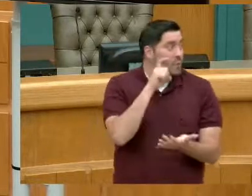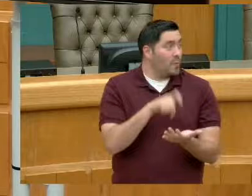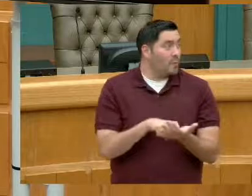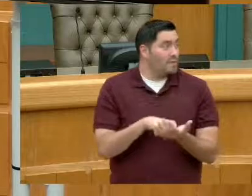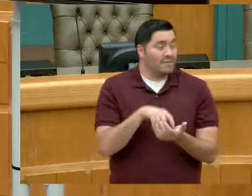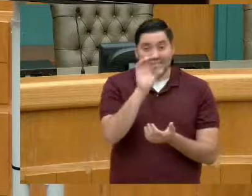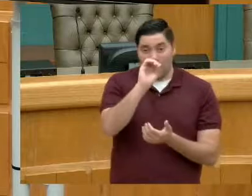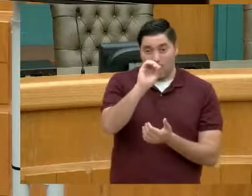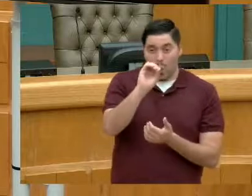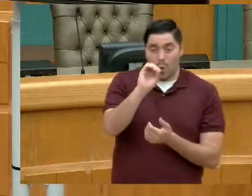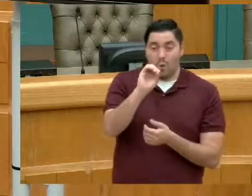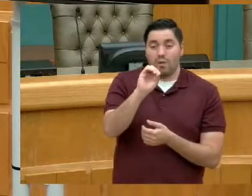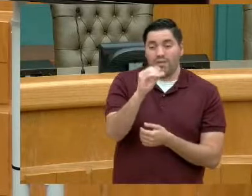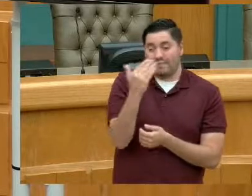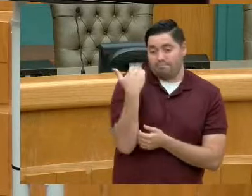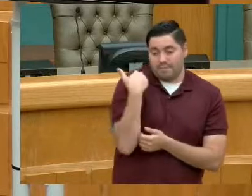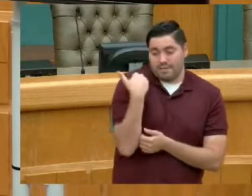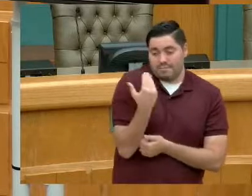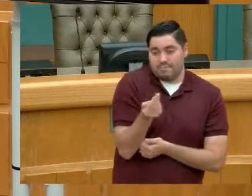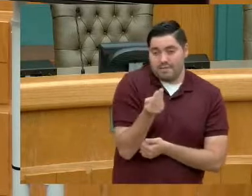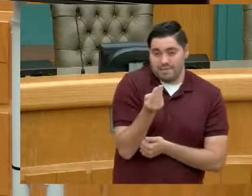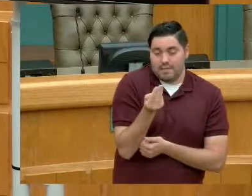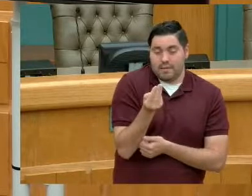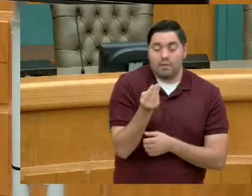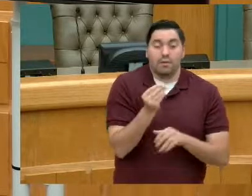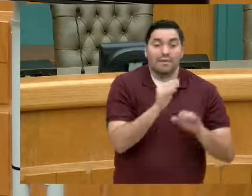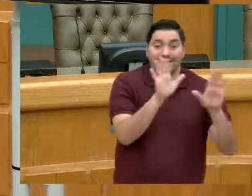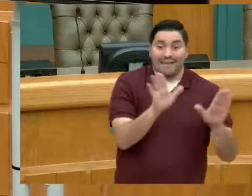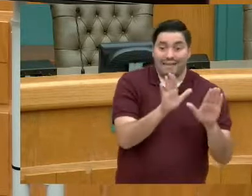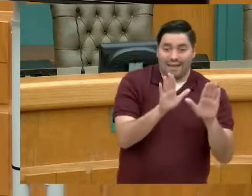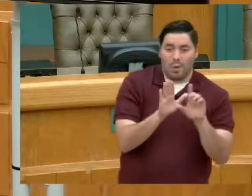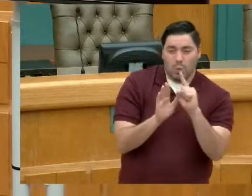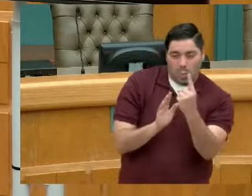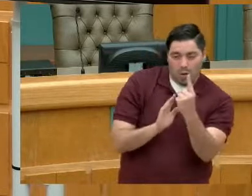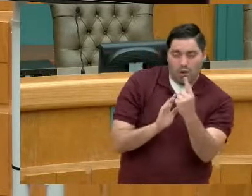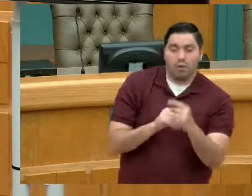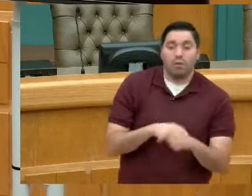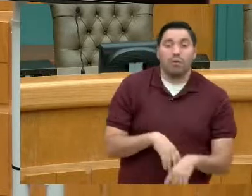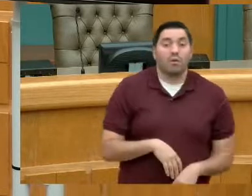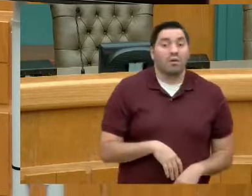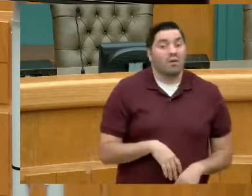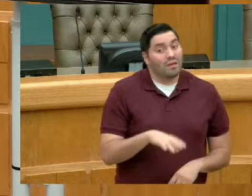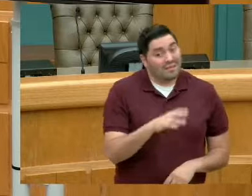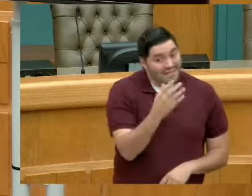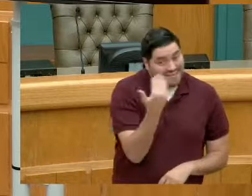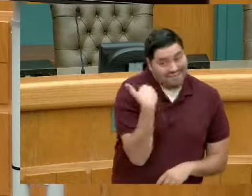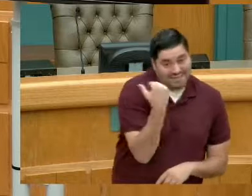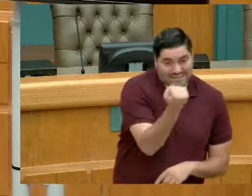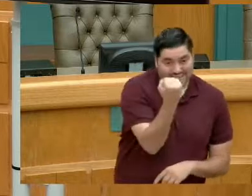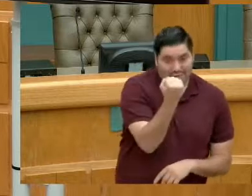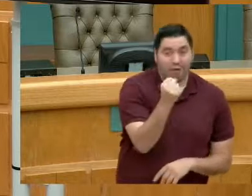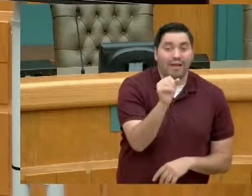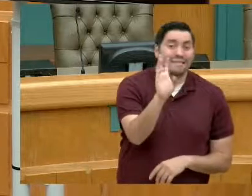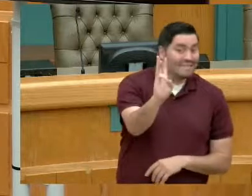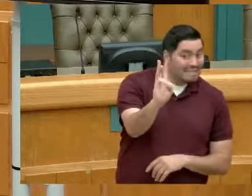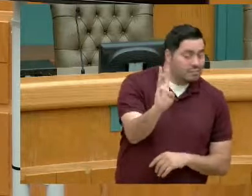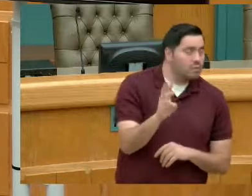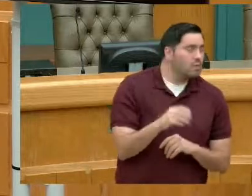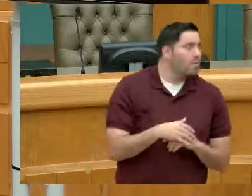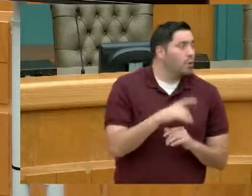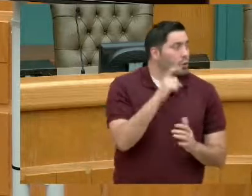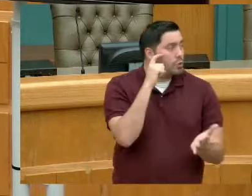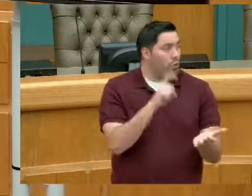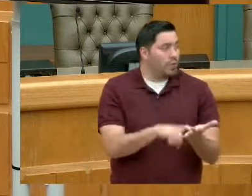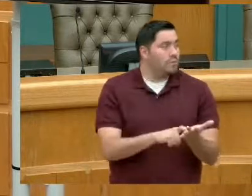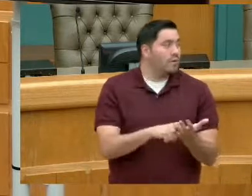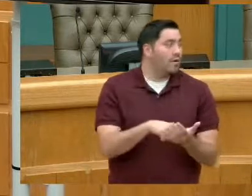is Monday, 0 Monday. Sunday would be 1 case. We did have 6 cases on Saturday, but then Friday and